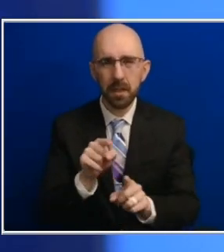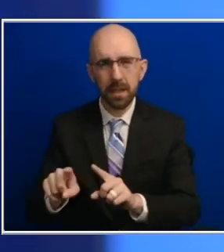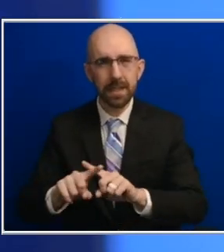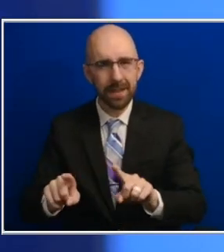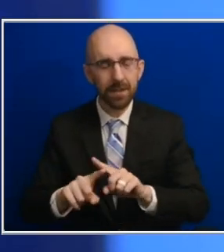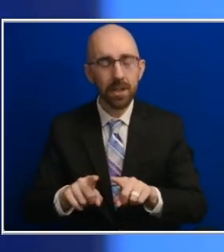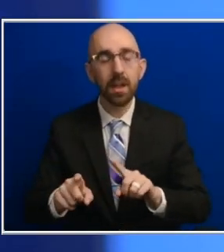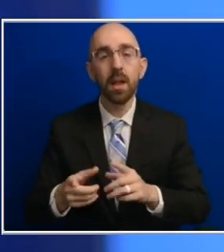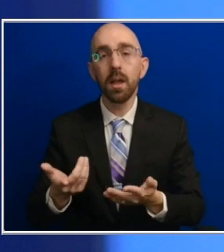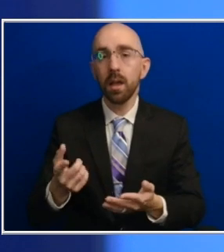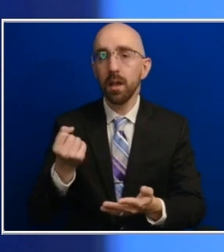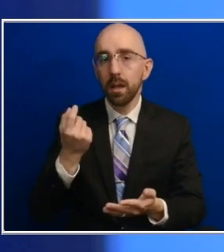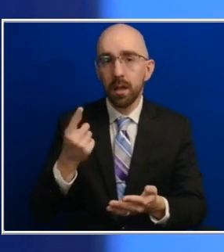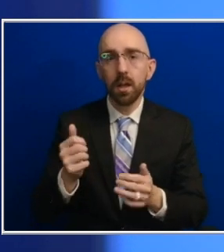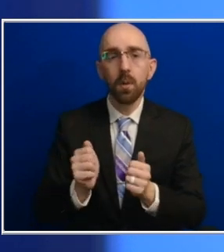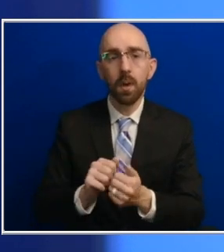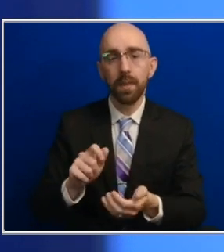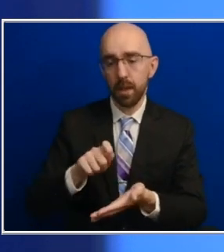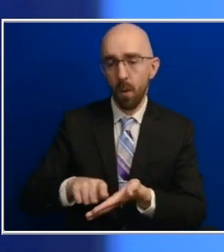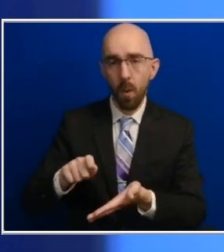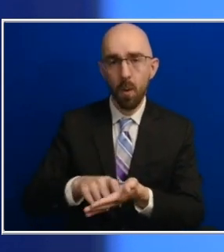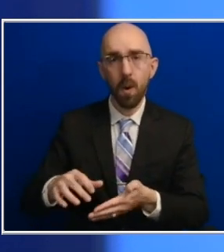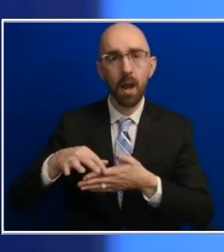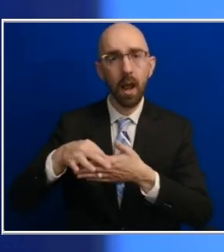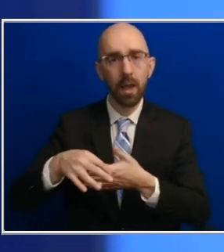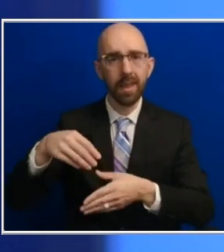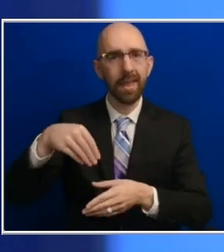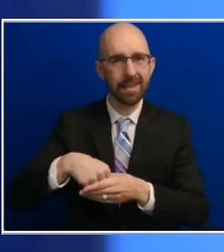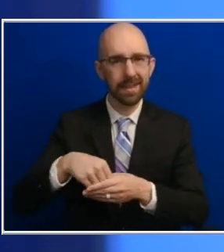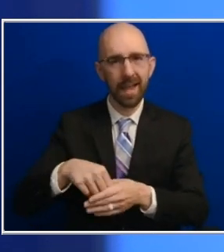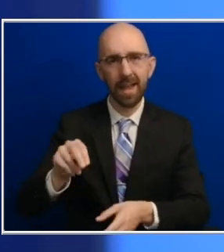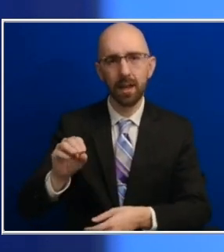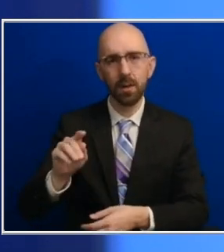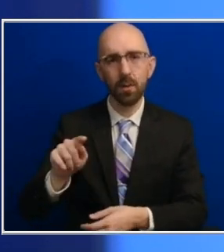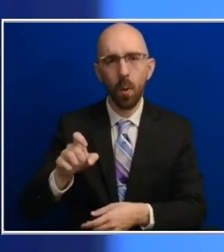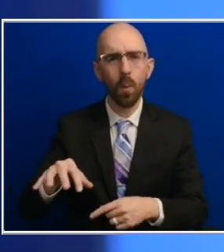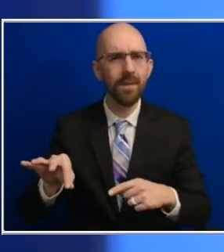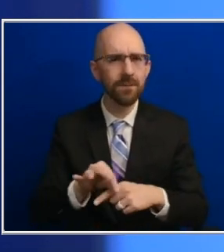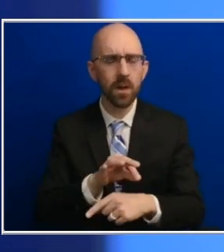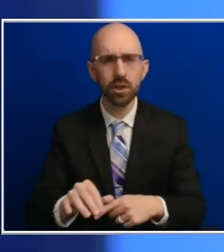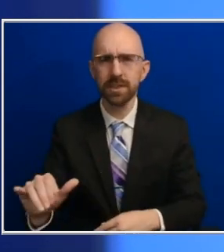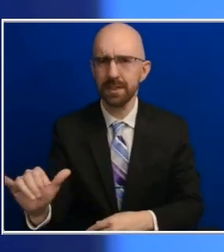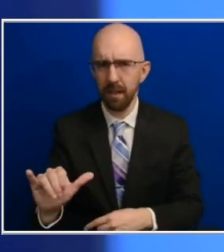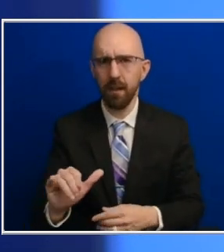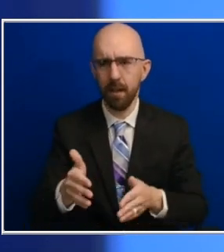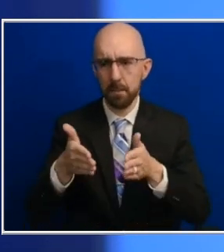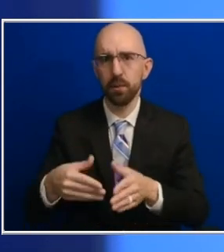actual note and the content within the note, it functions very much like a person in the room.